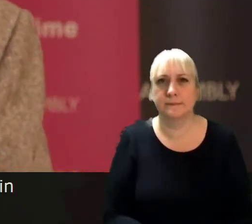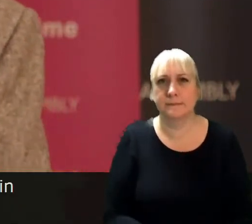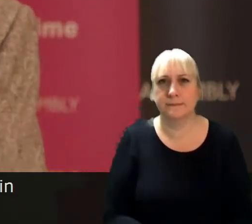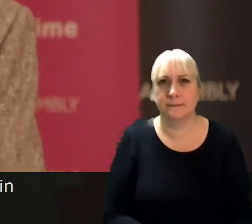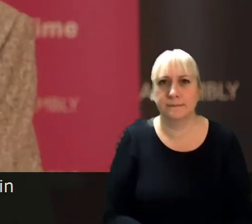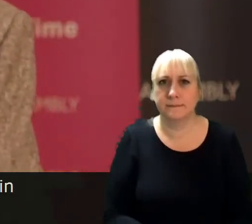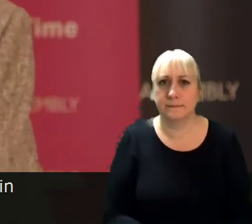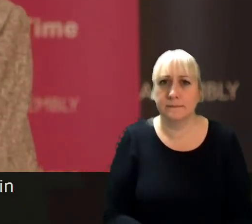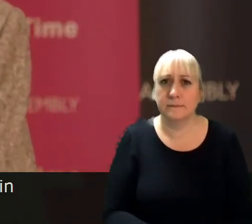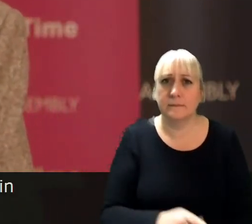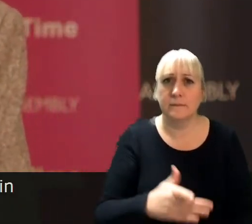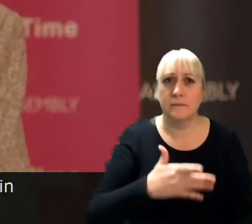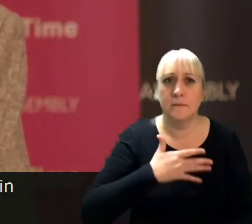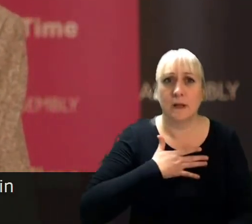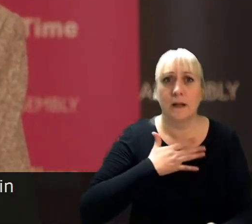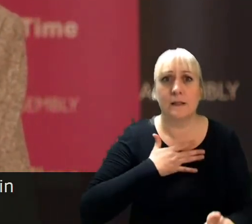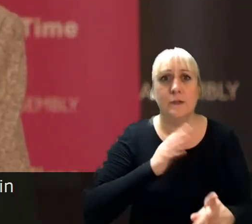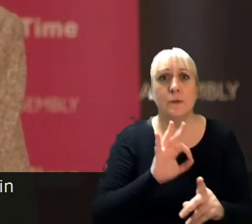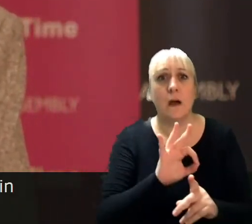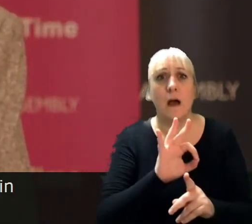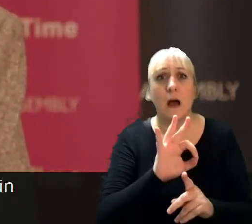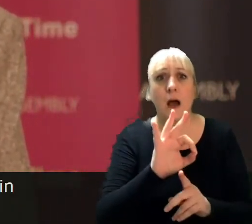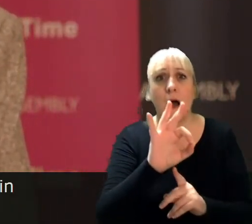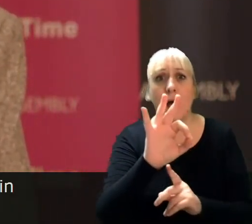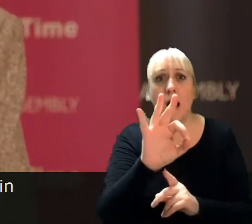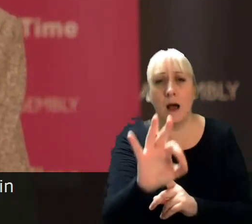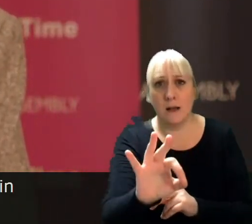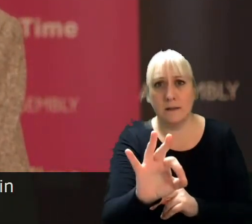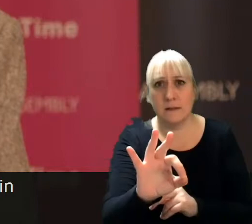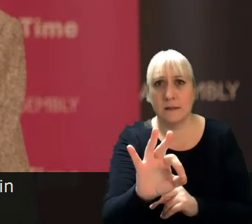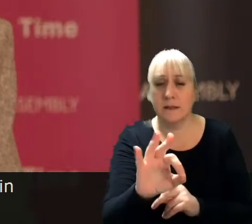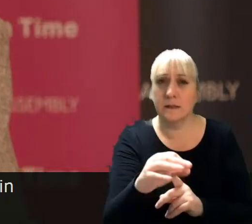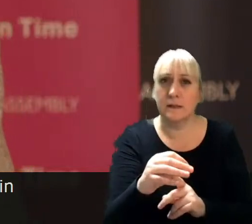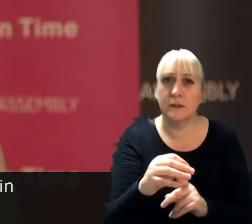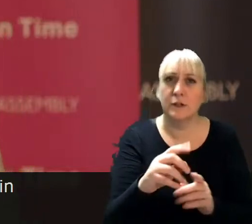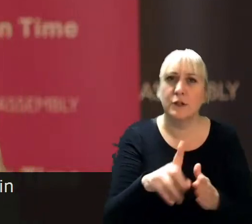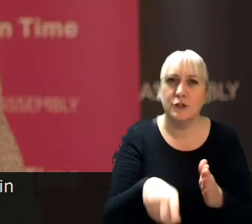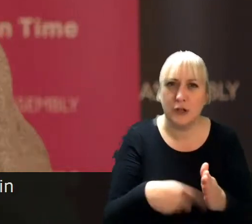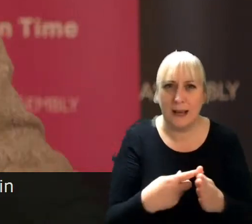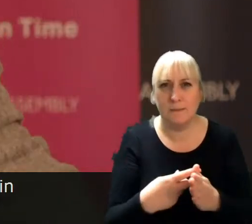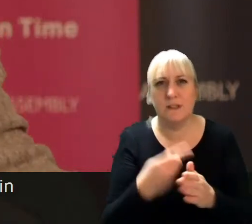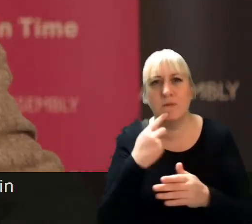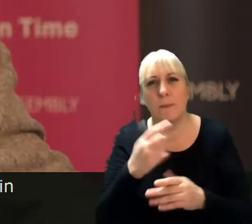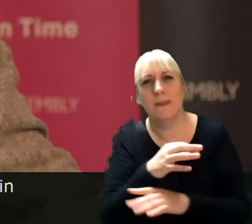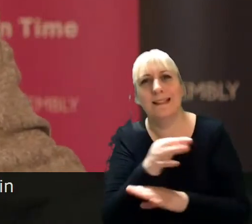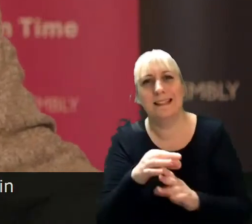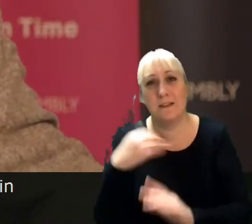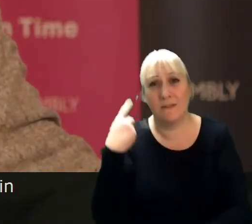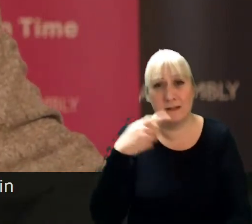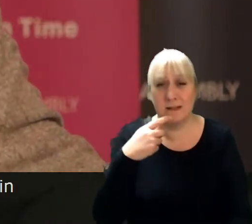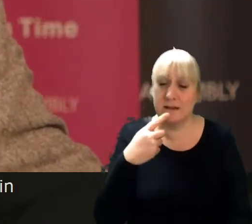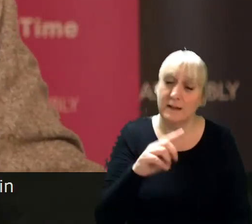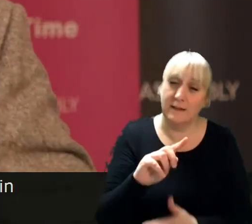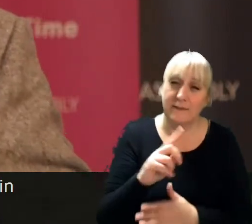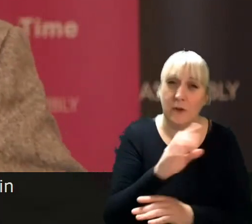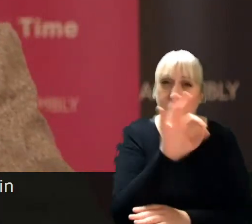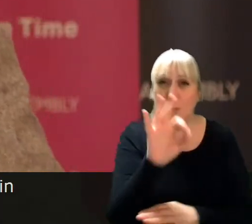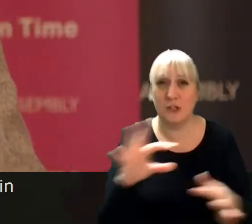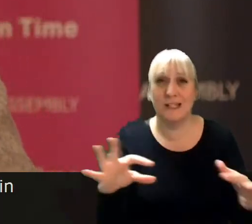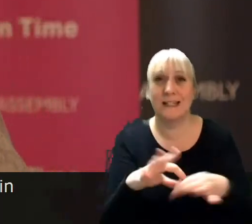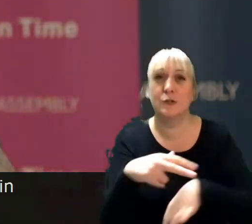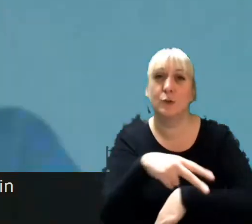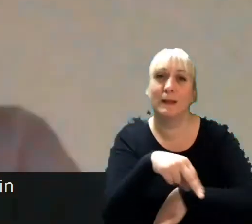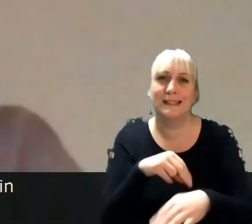first welcome James Mardell from City of London, who will ask our first question on policing and safety.